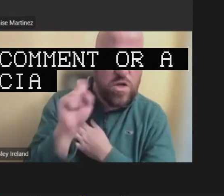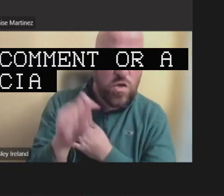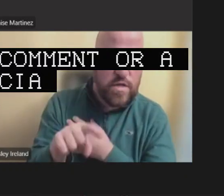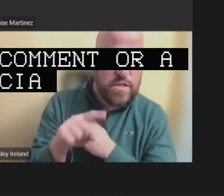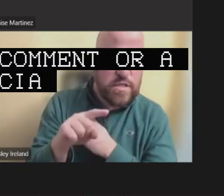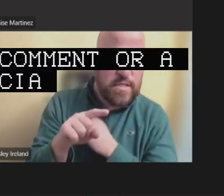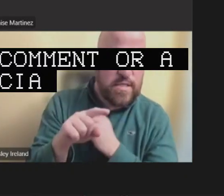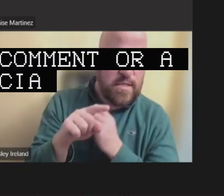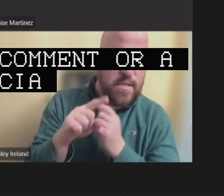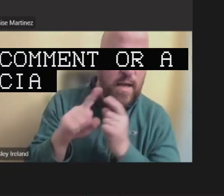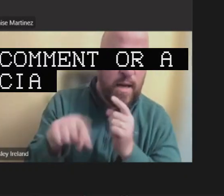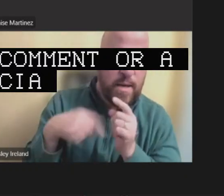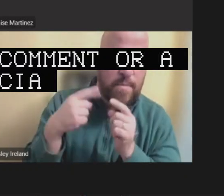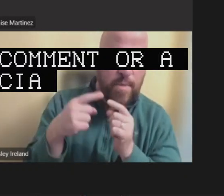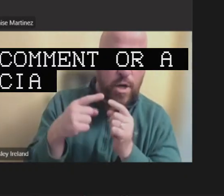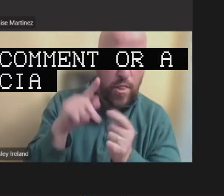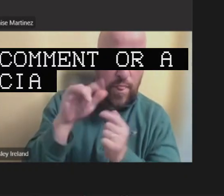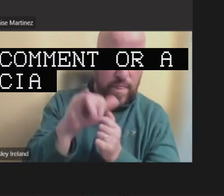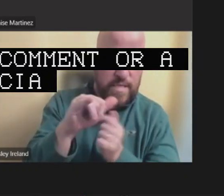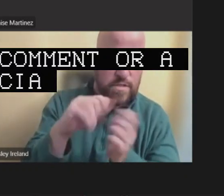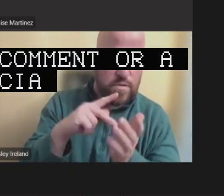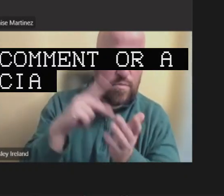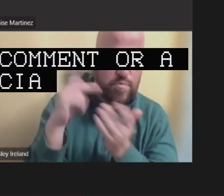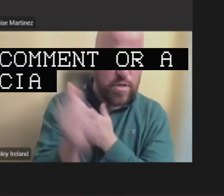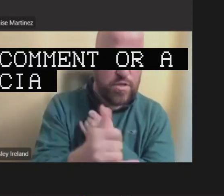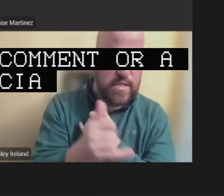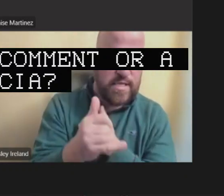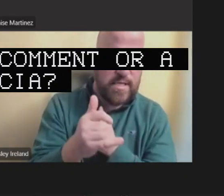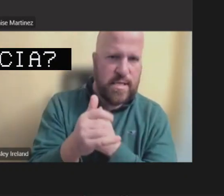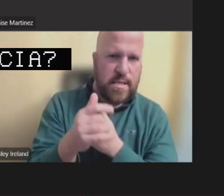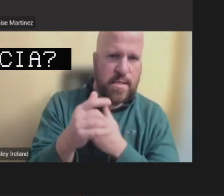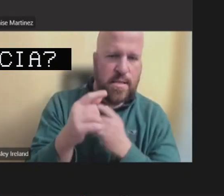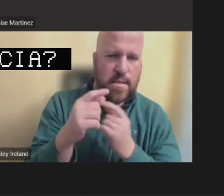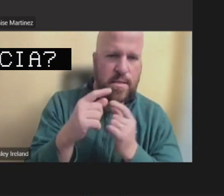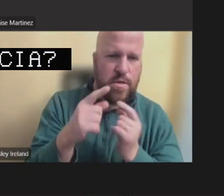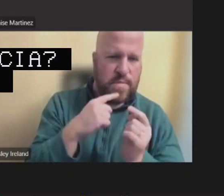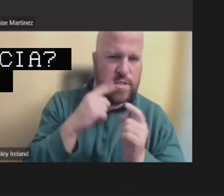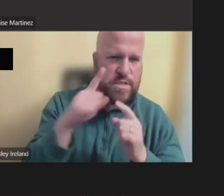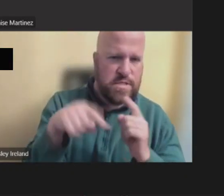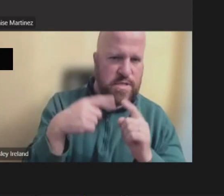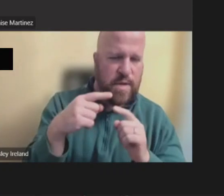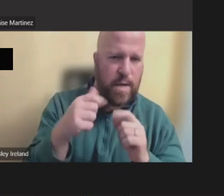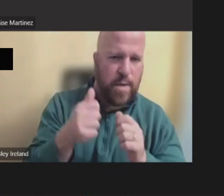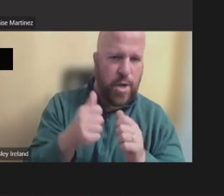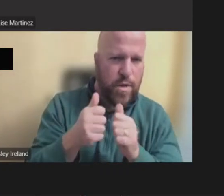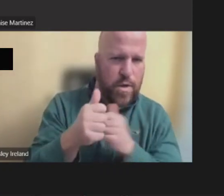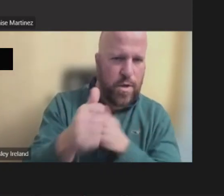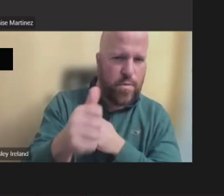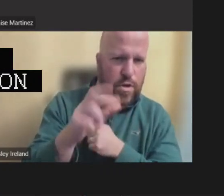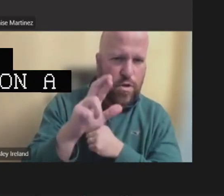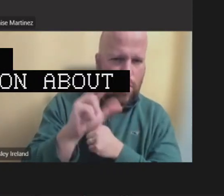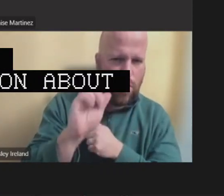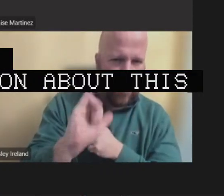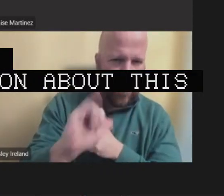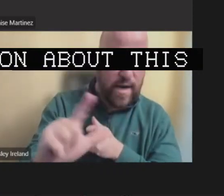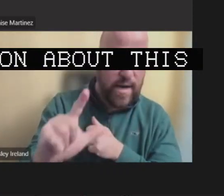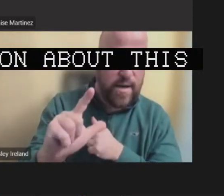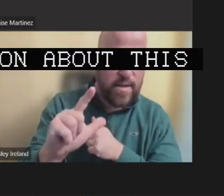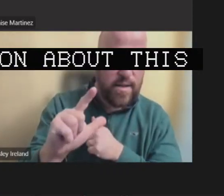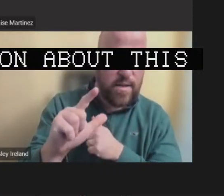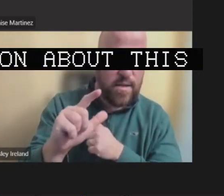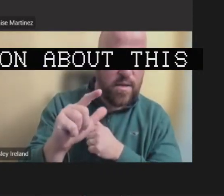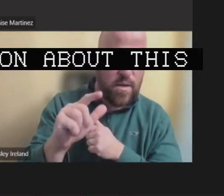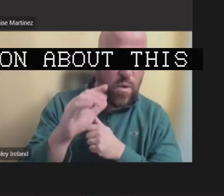Okay, this is Wes again. I do have a question about this particular project. It talks